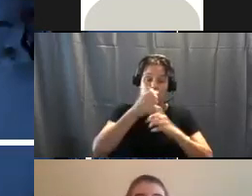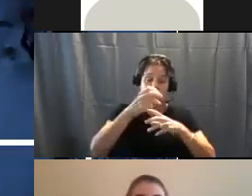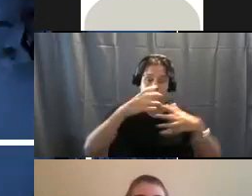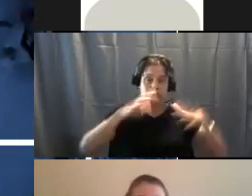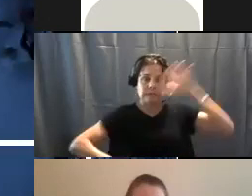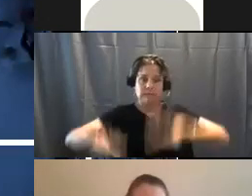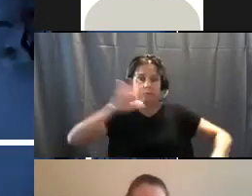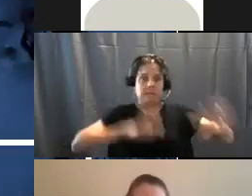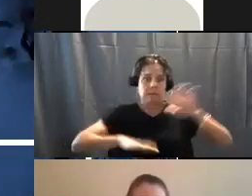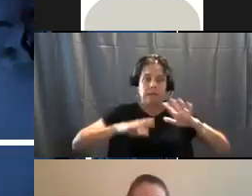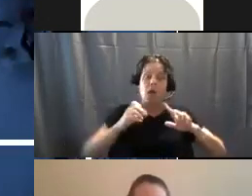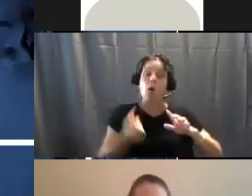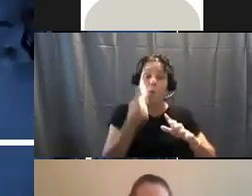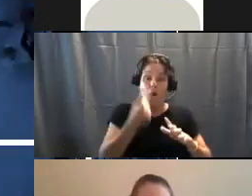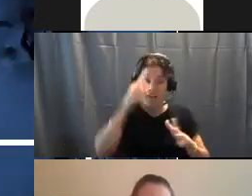on social media.